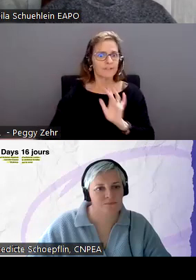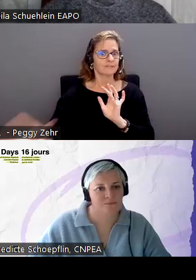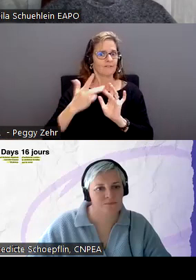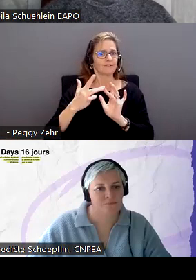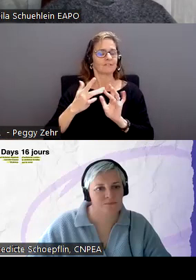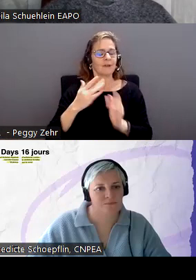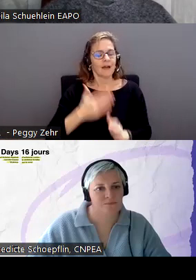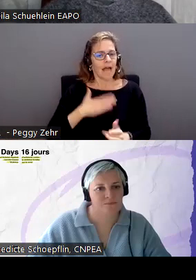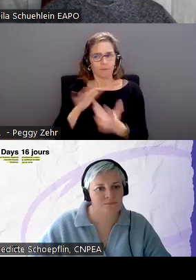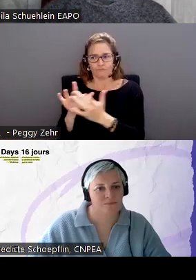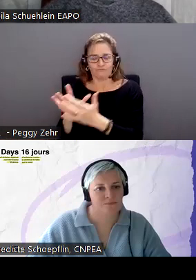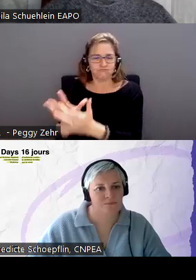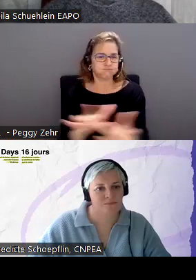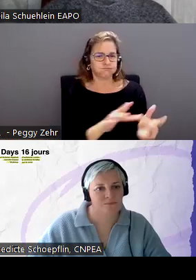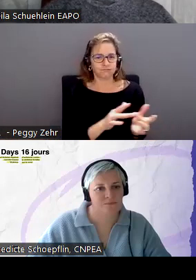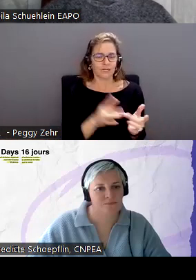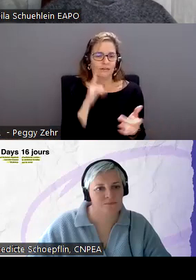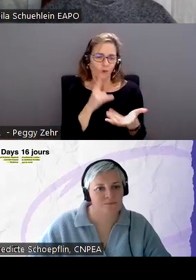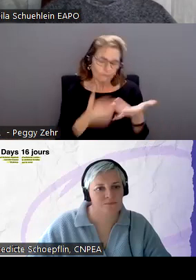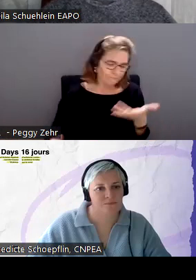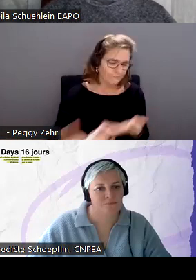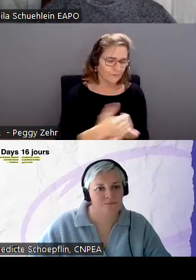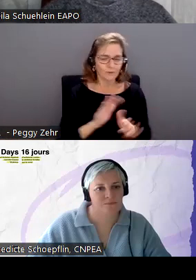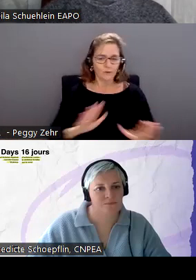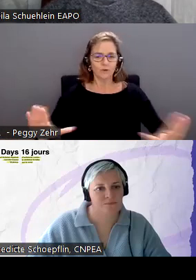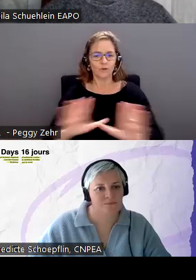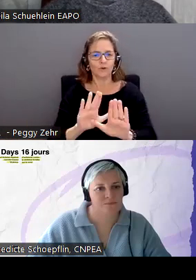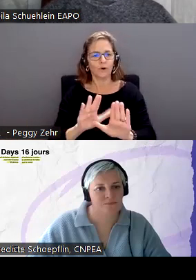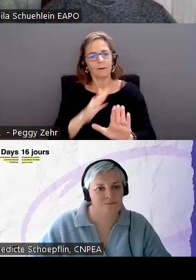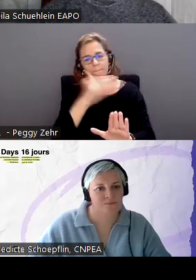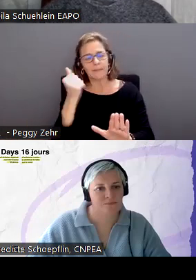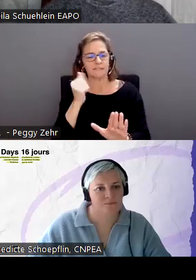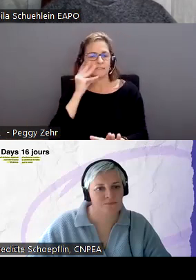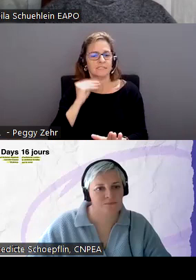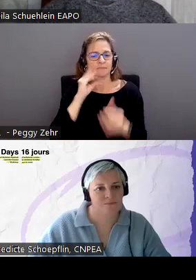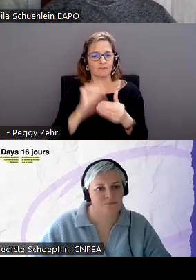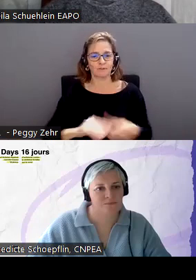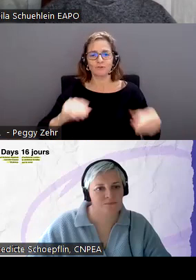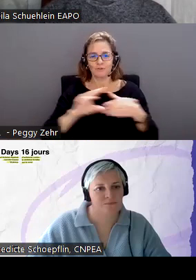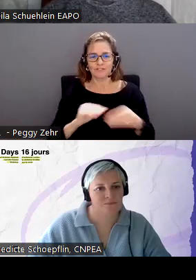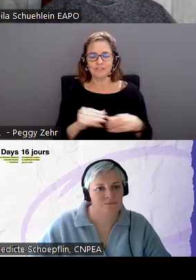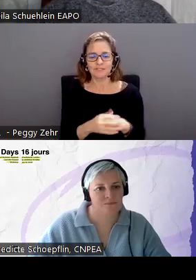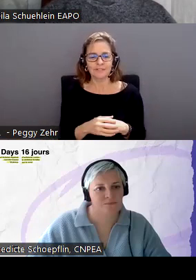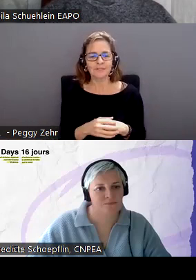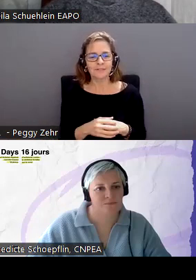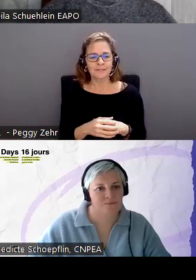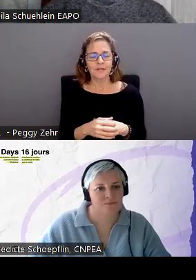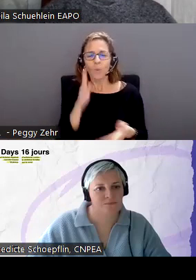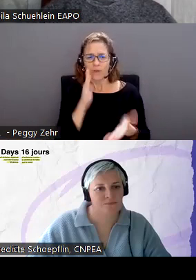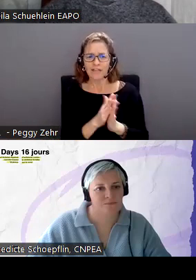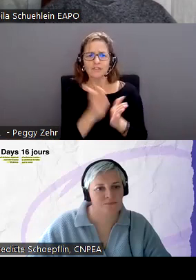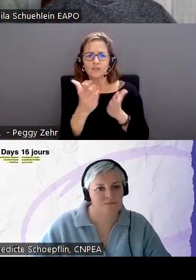would be very happy to include you. And we'll be looking to service providers as well, wanting to talk with them